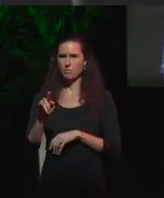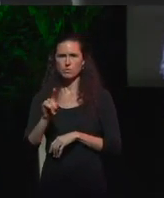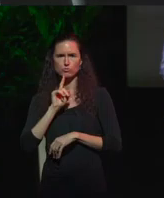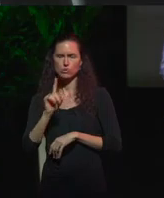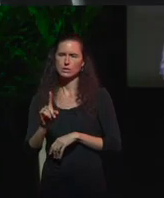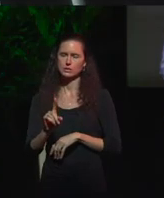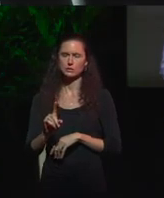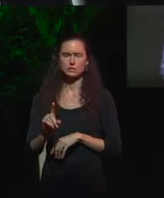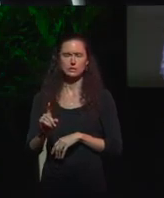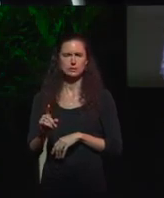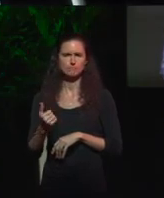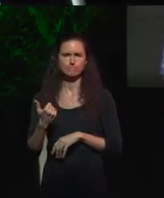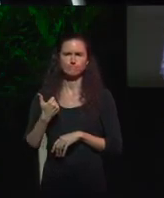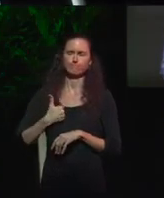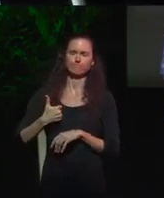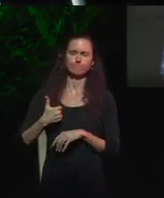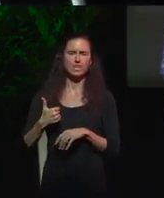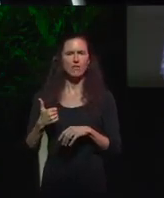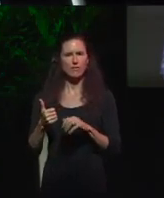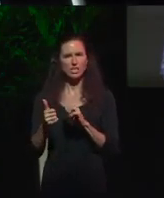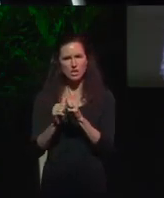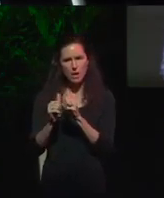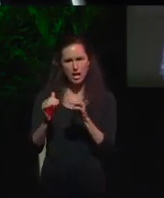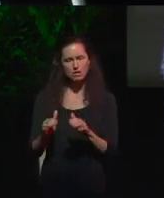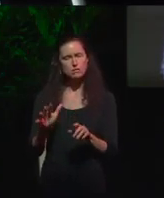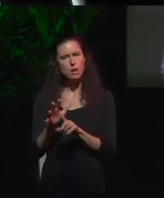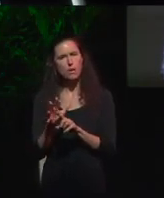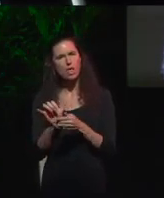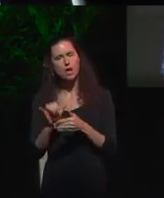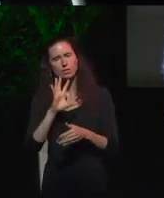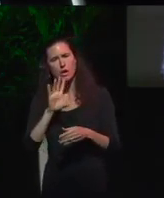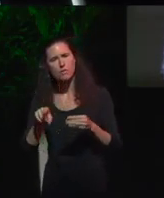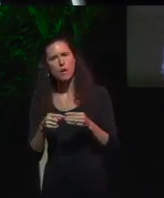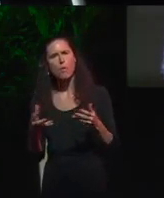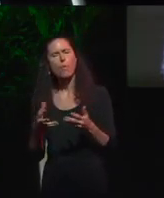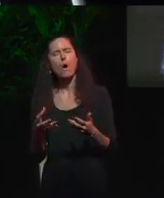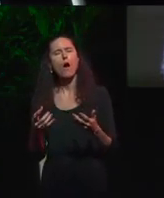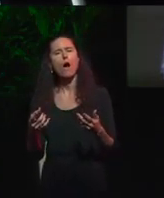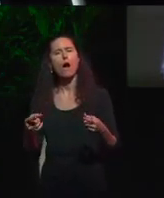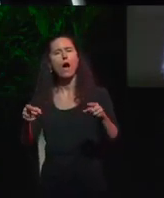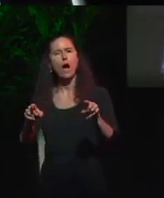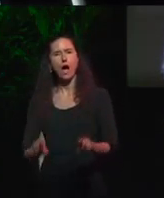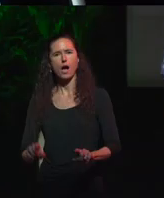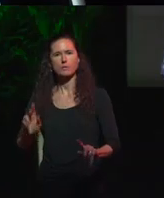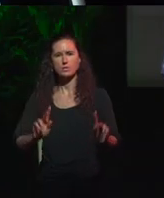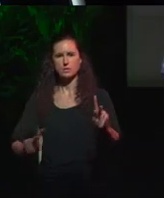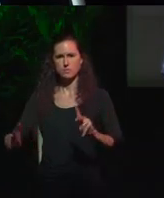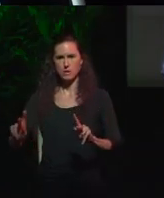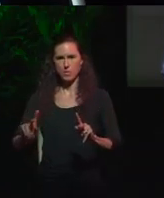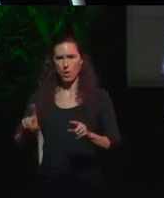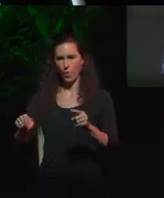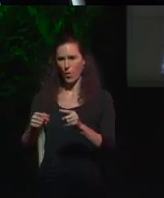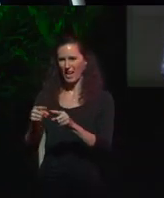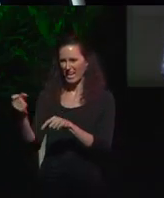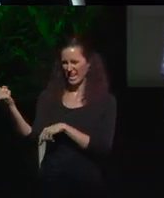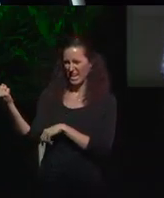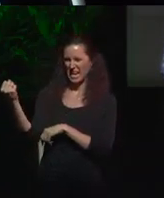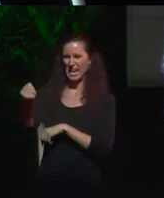competitor, it's popularly believed that he was talking about what happens to people when he hits them in the